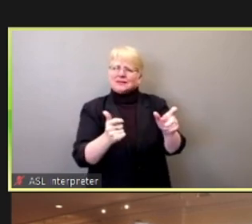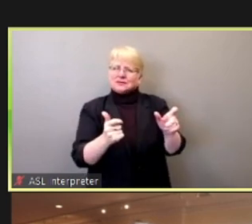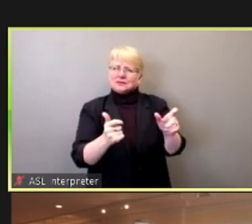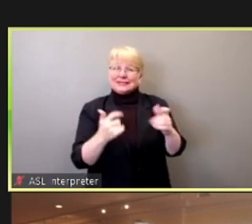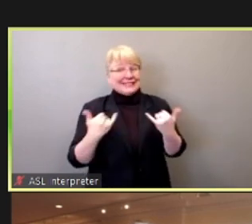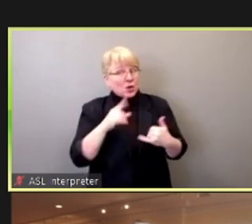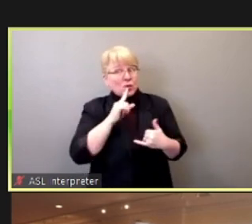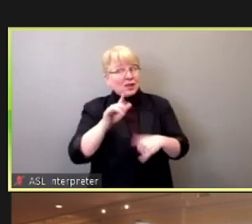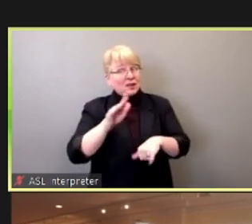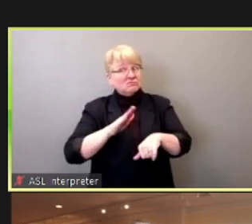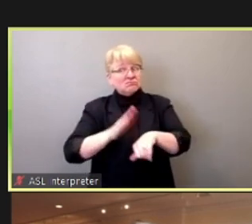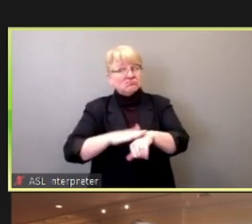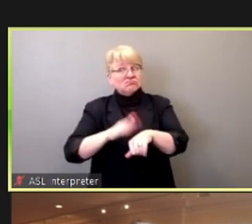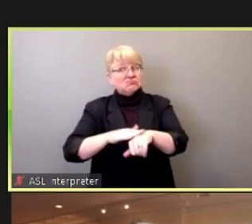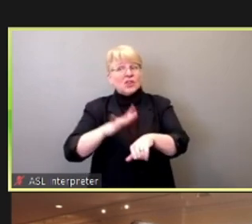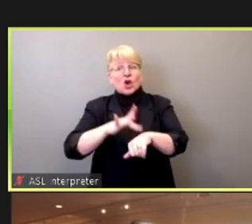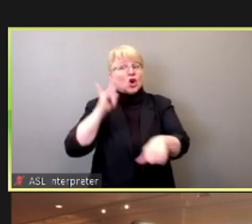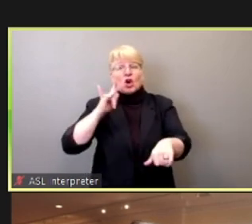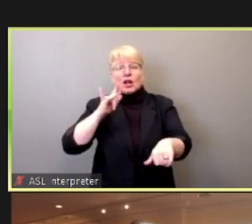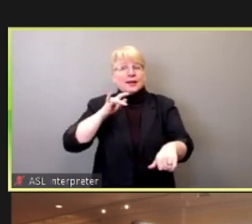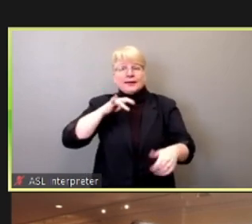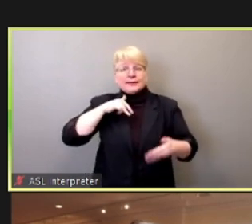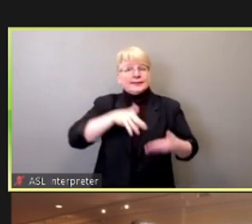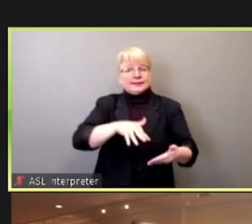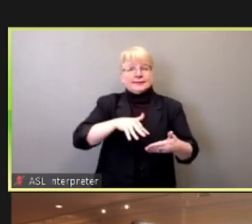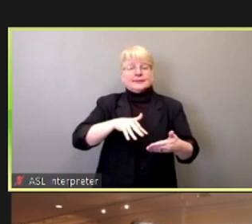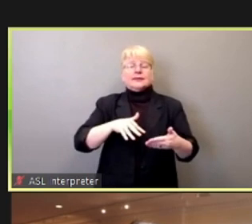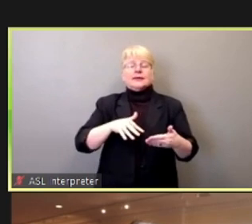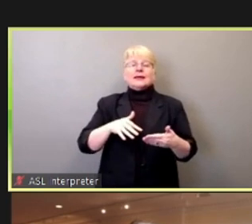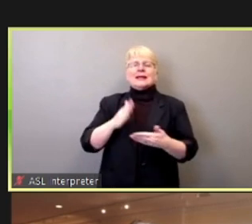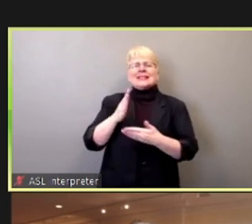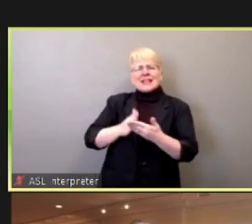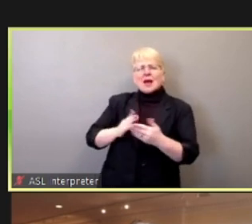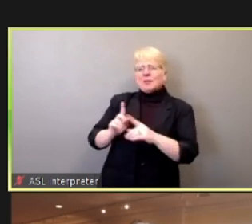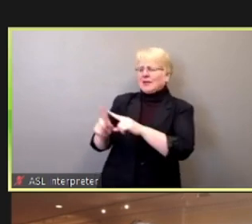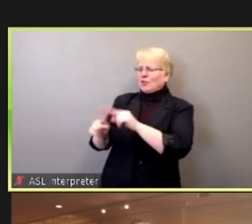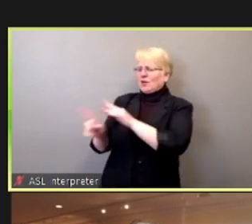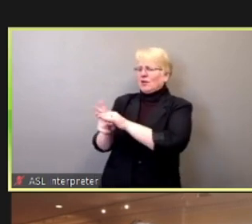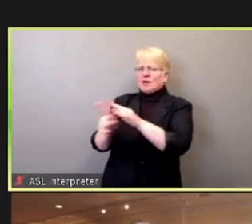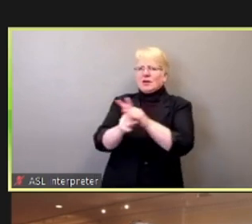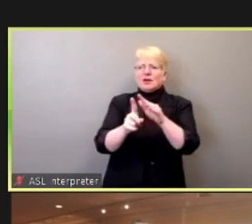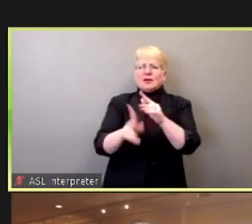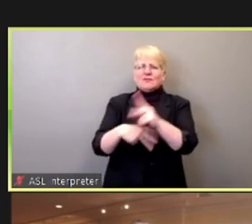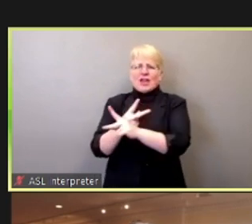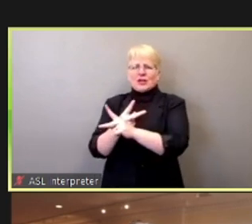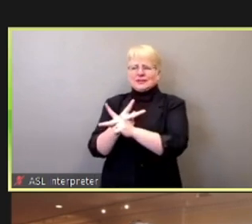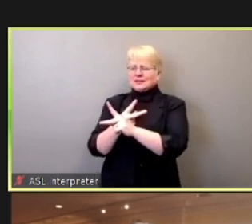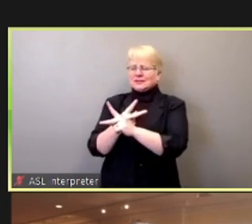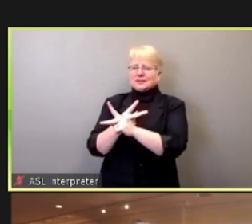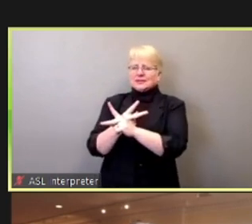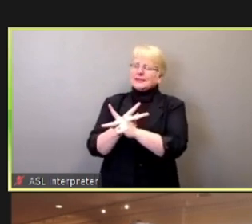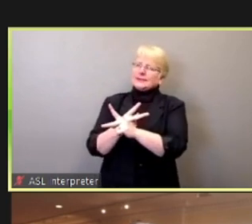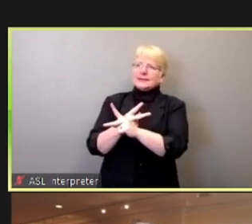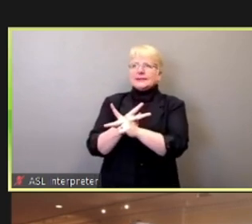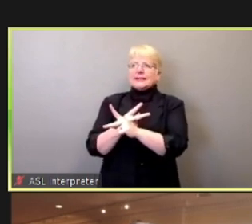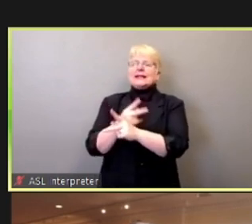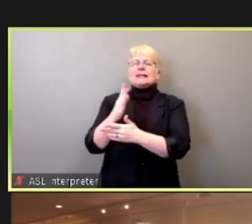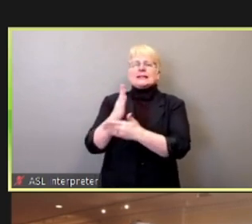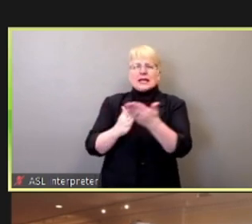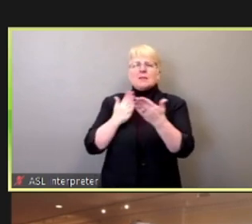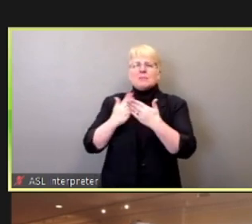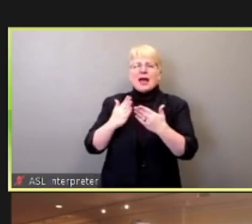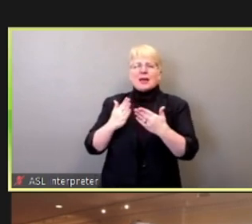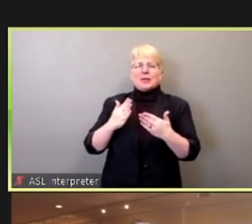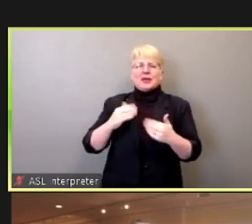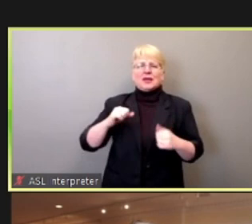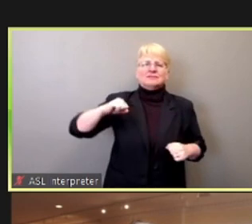variety of these variants that show some might not be as, some might be resistant to